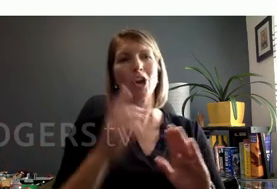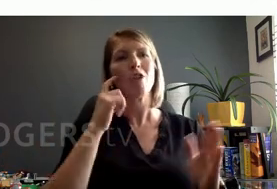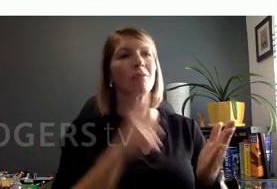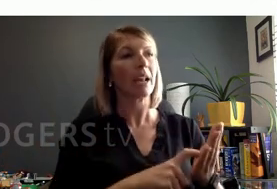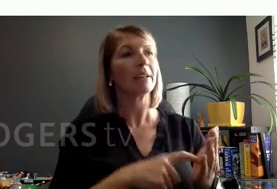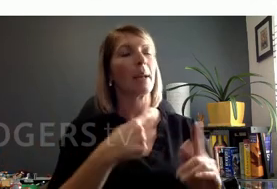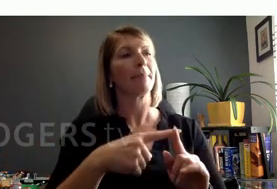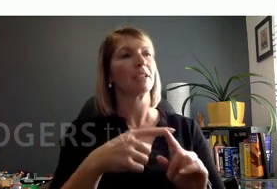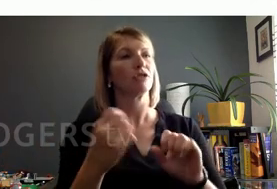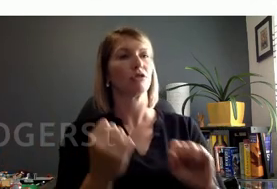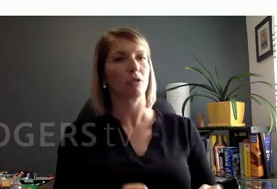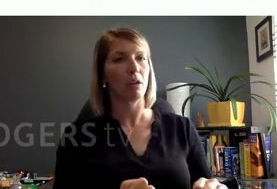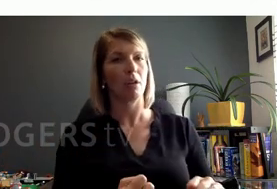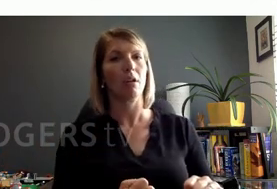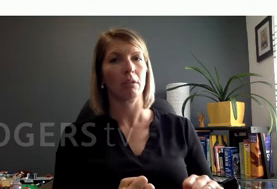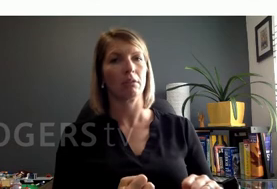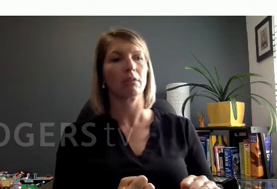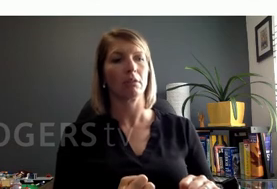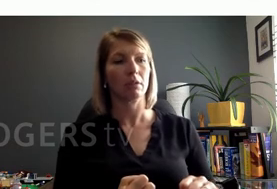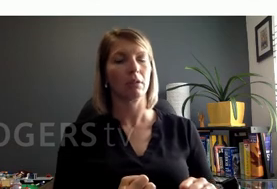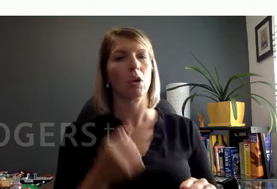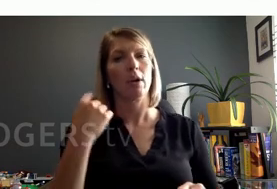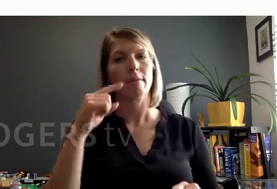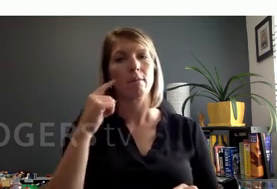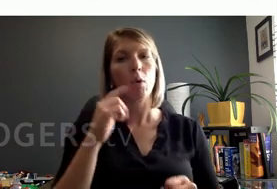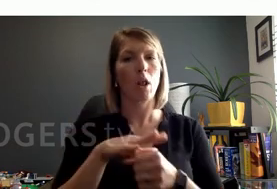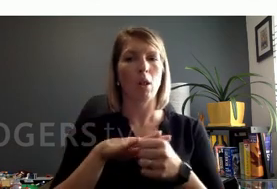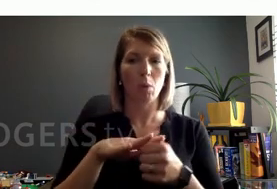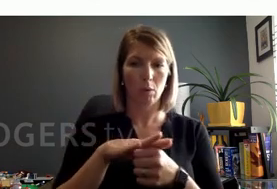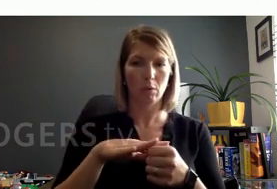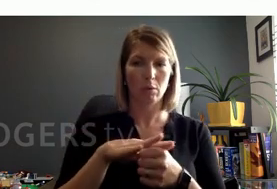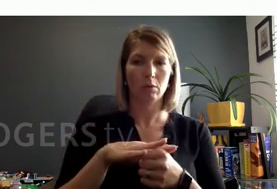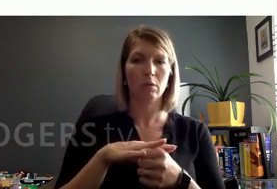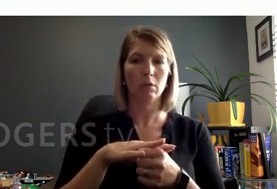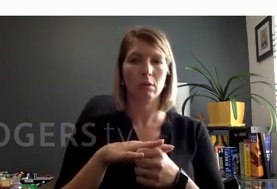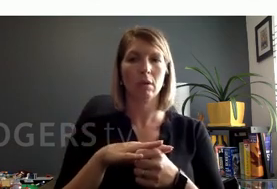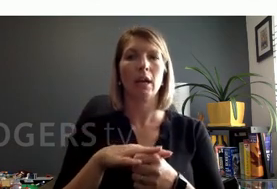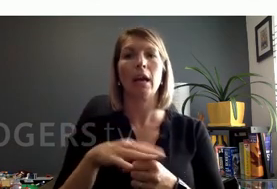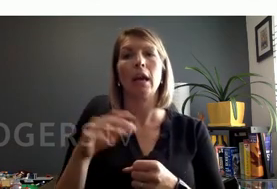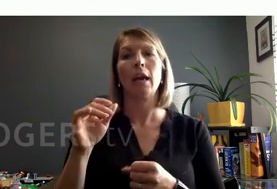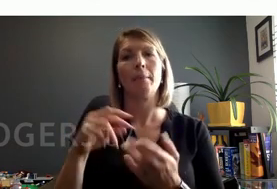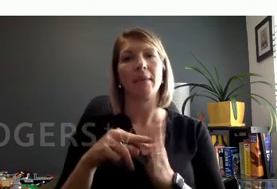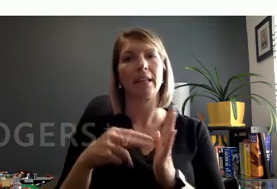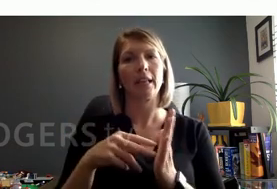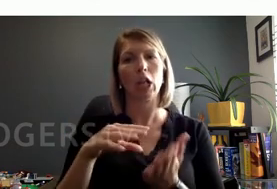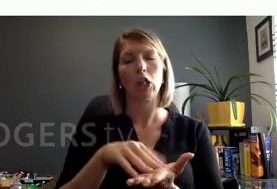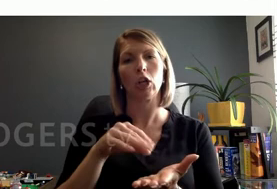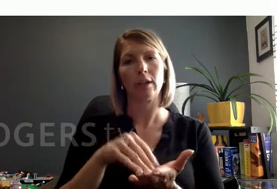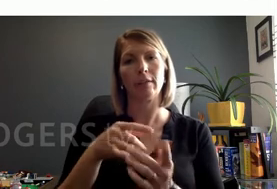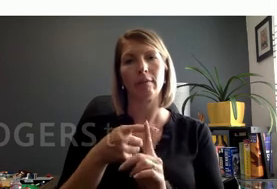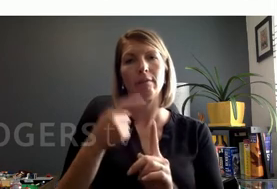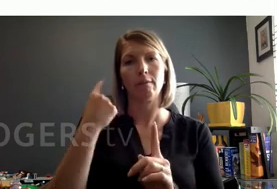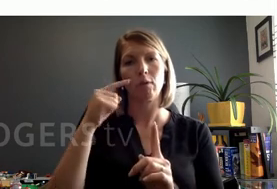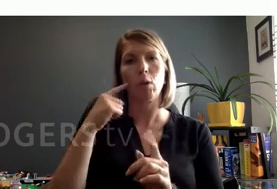an opportunity to interact with locals as well. And they're learning for each other. That's the great thing about sharing our cultures, is that